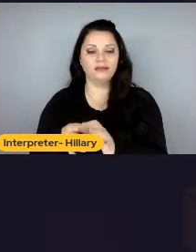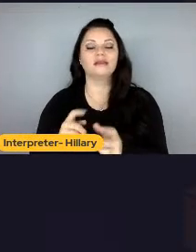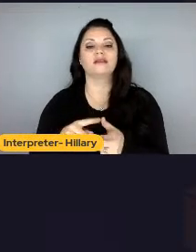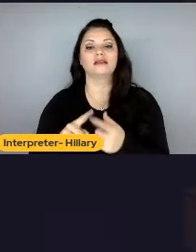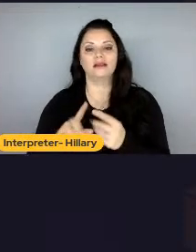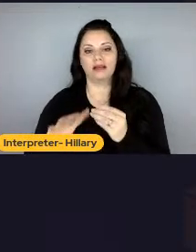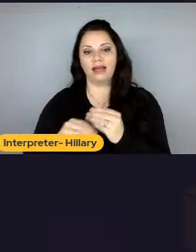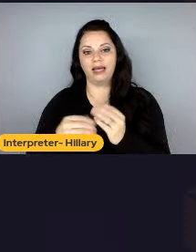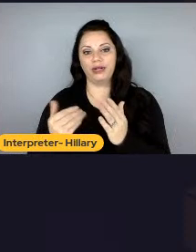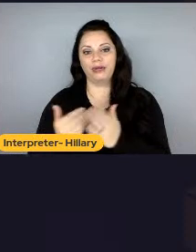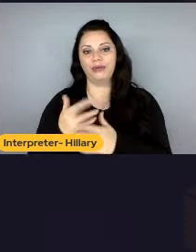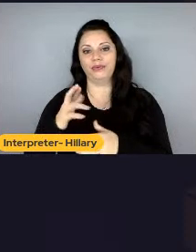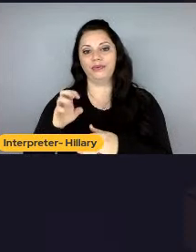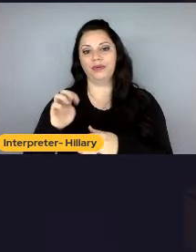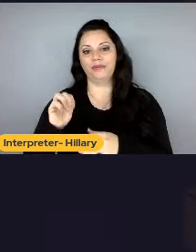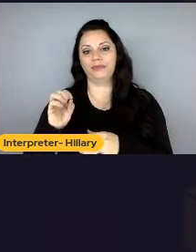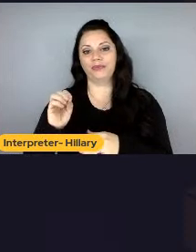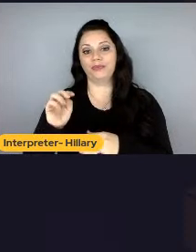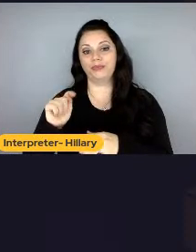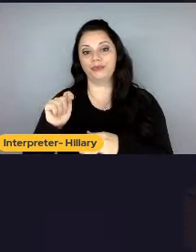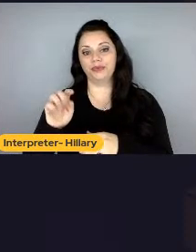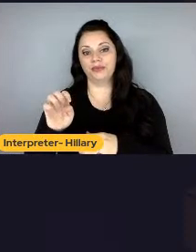new remote.